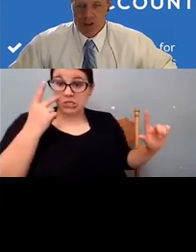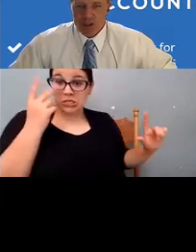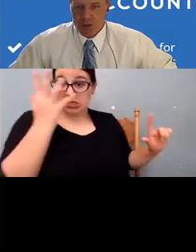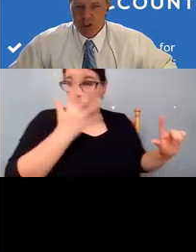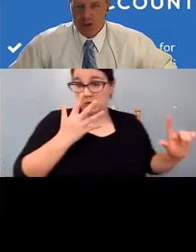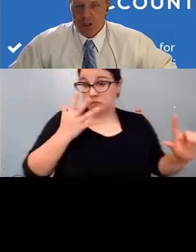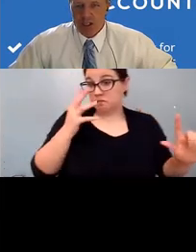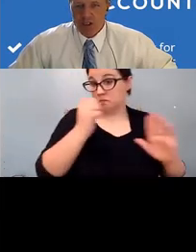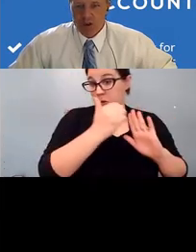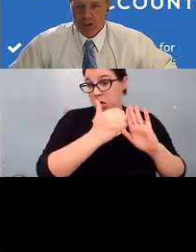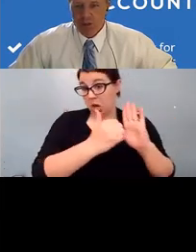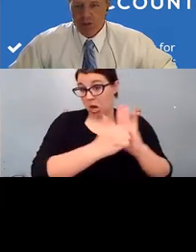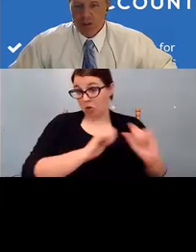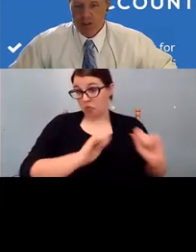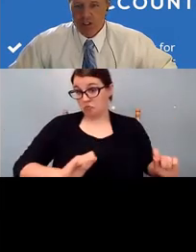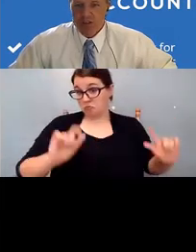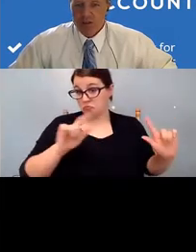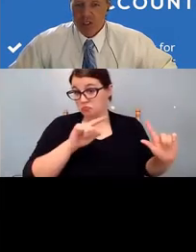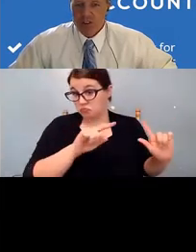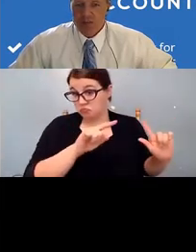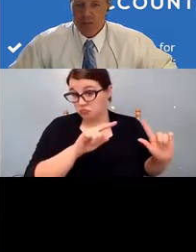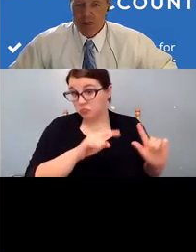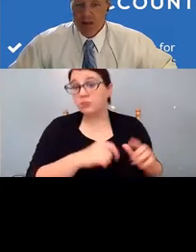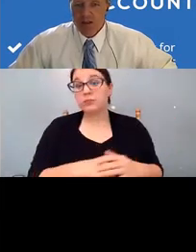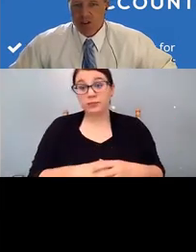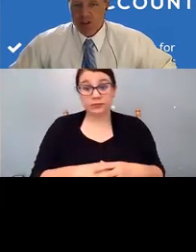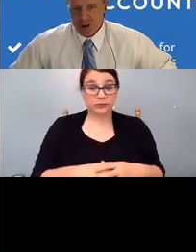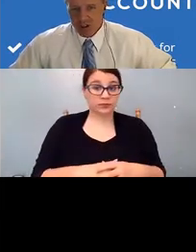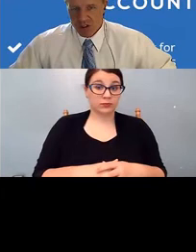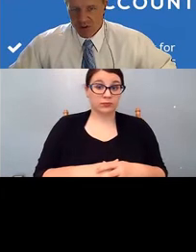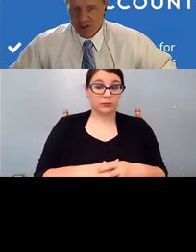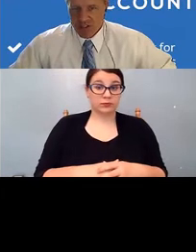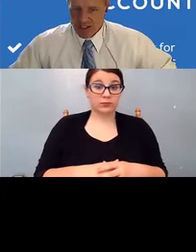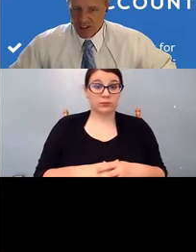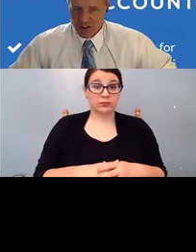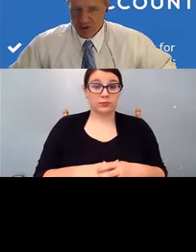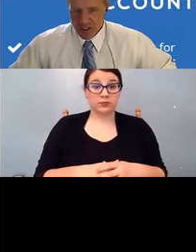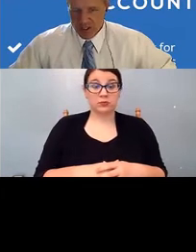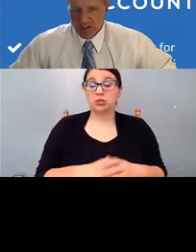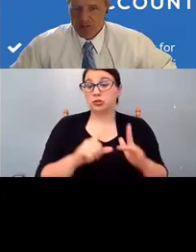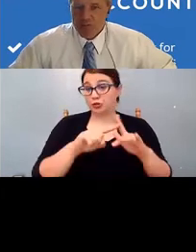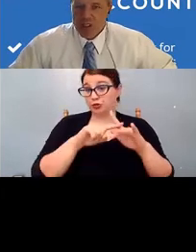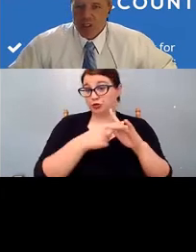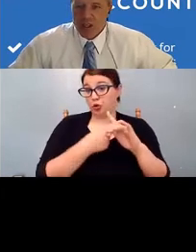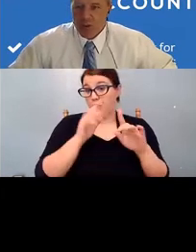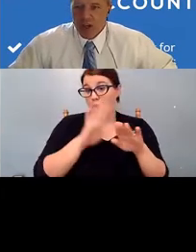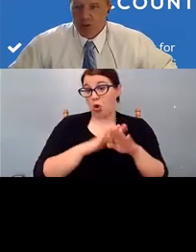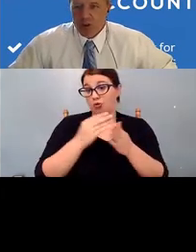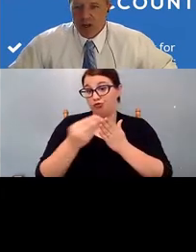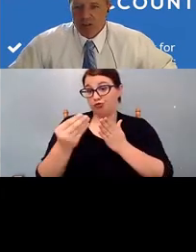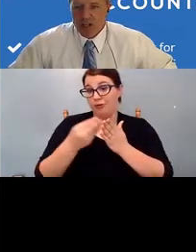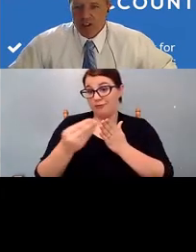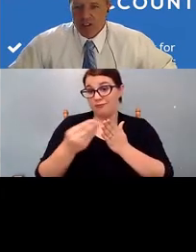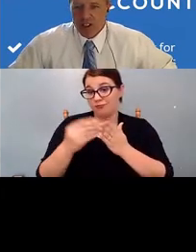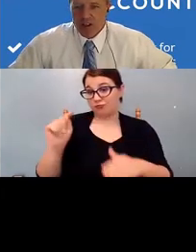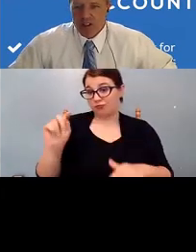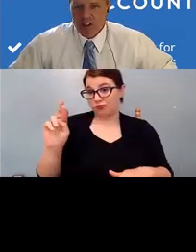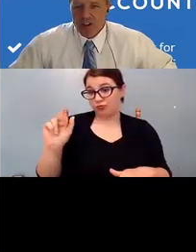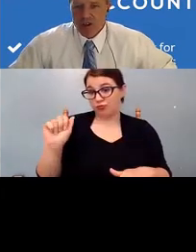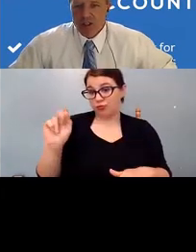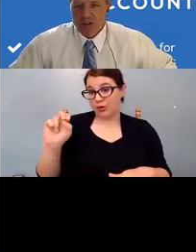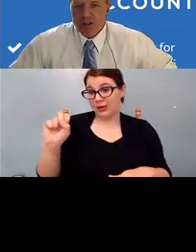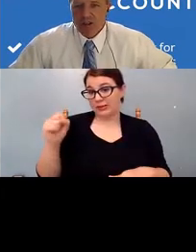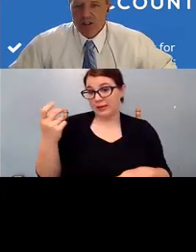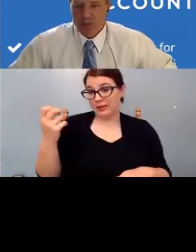account looks like when you log into it to be able to see information. You start on a transaction screen, and we have one transaction here that